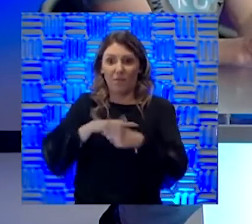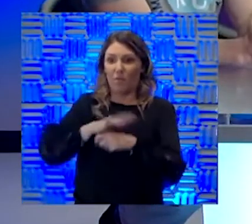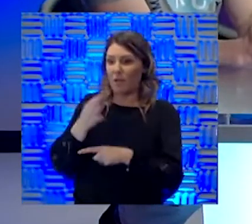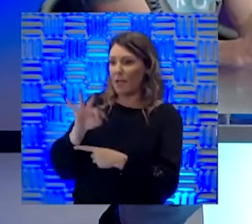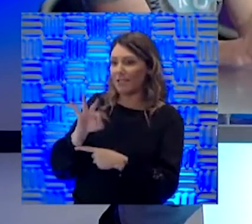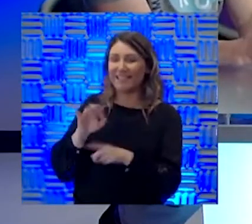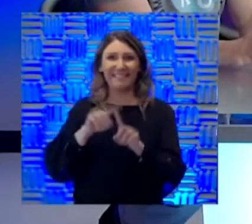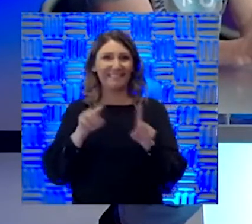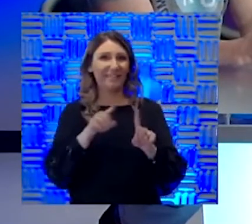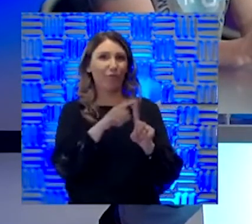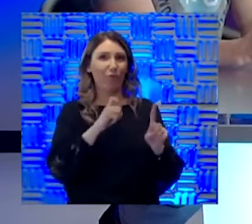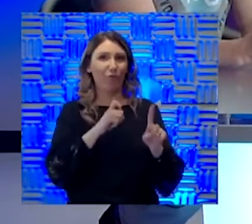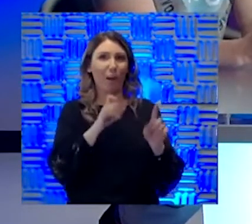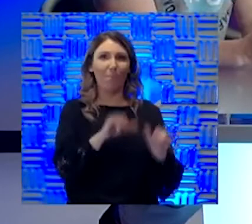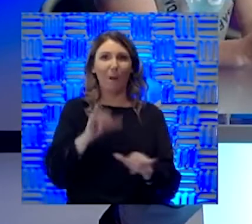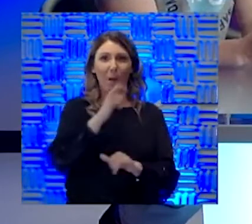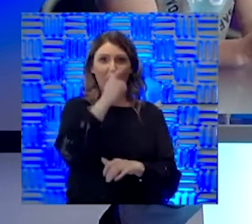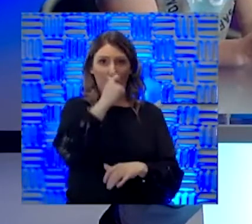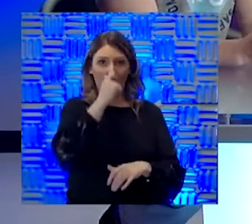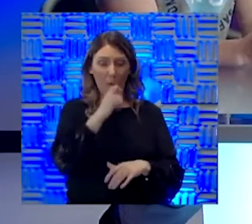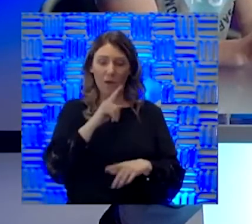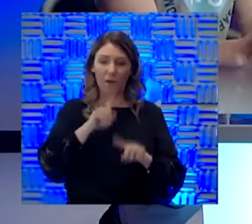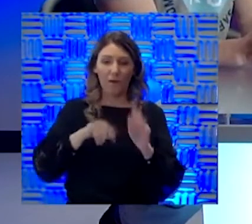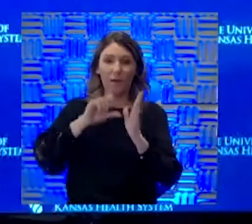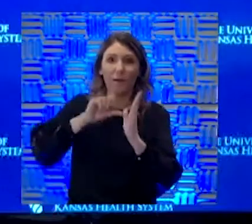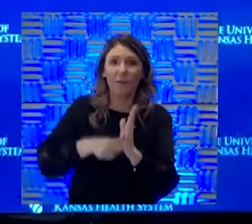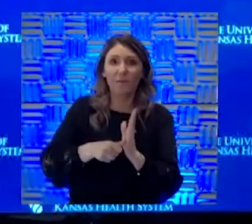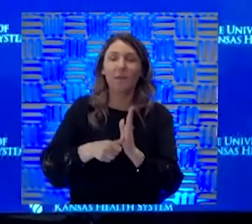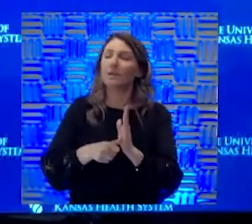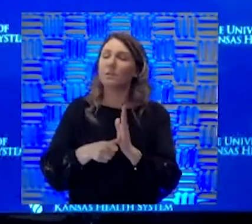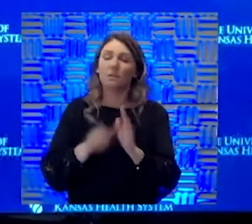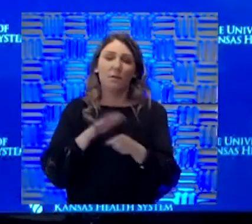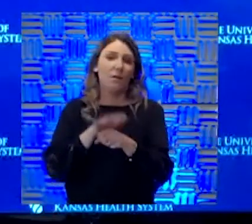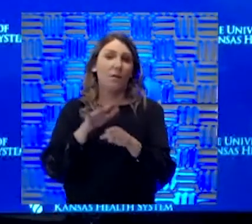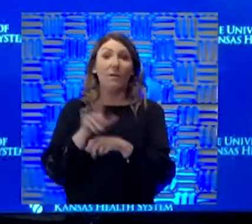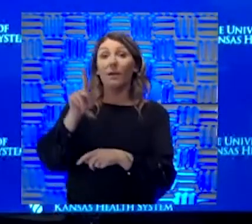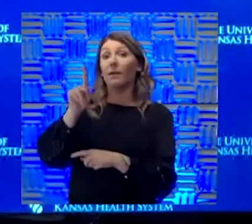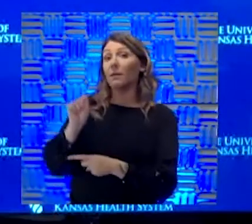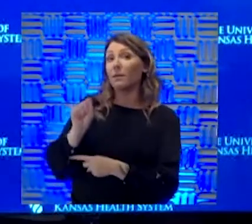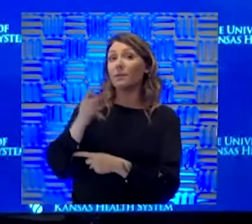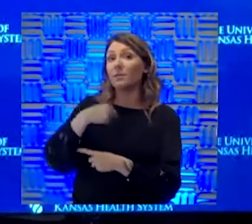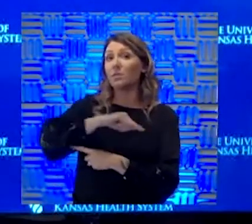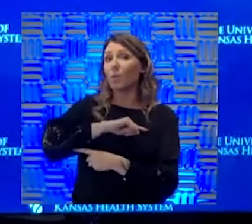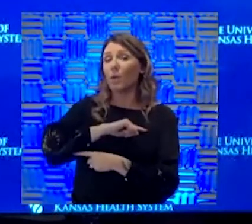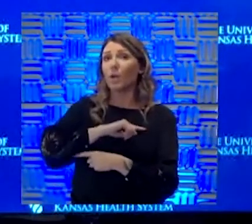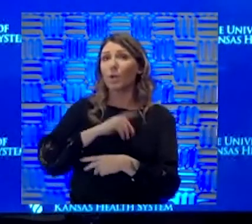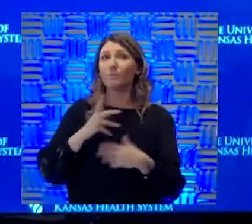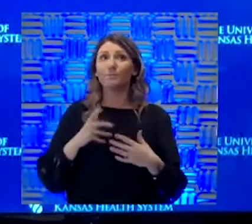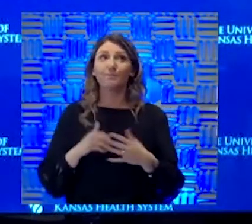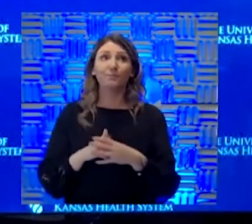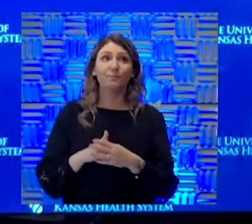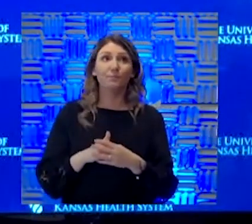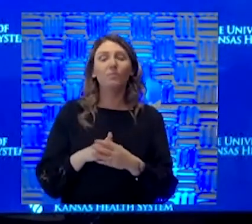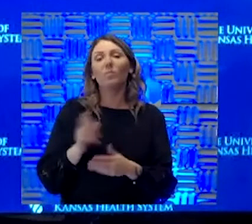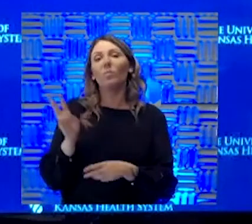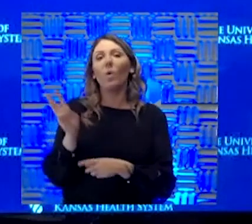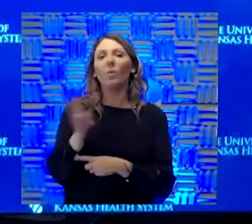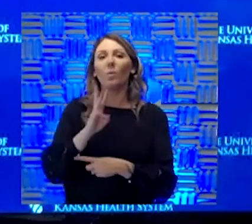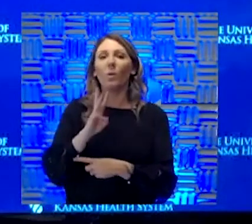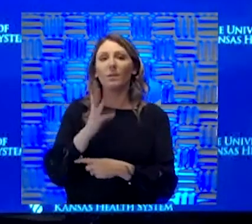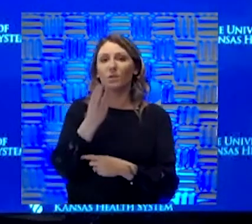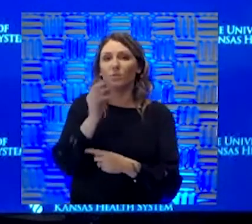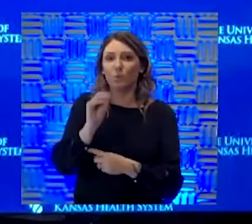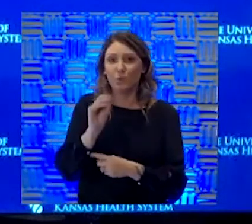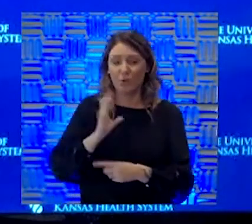positive. And so I can't emphasize enough. Kansas, we are, in Western Missouri,